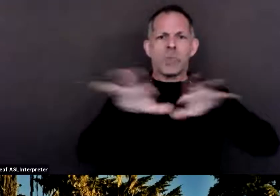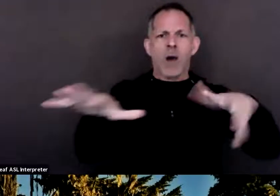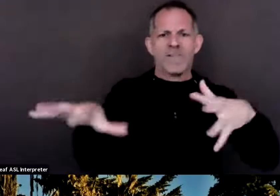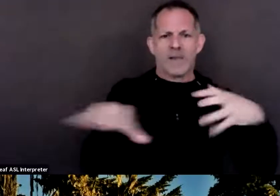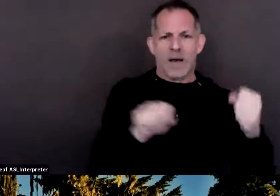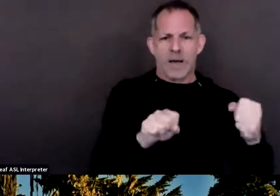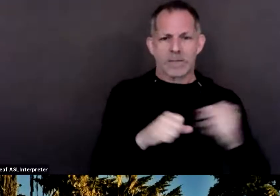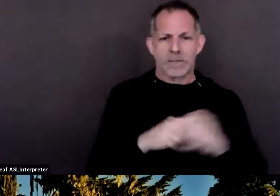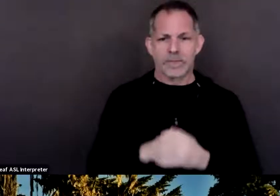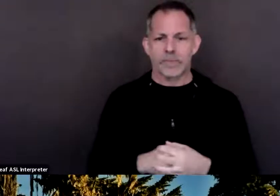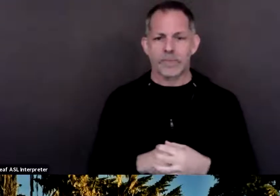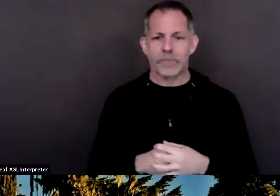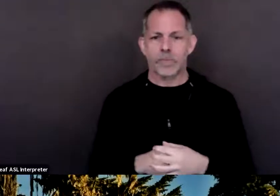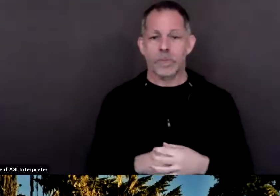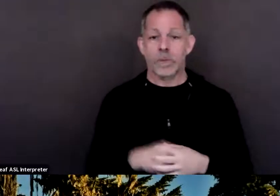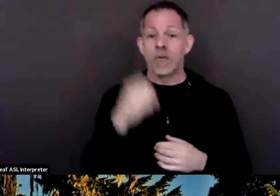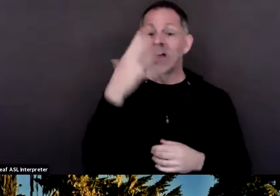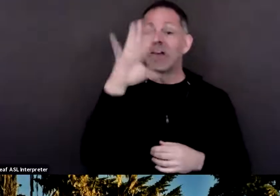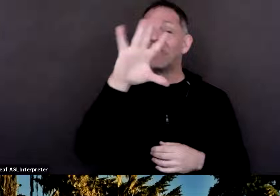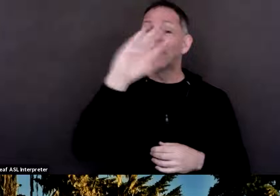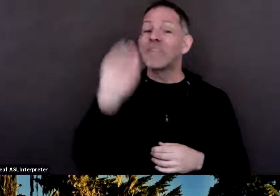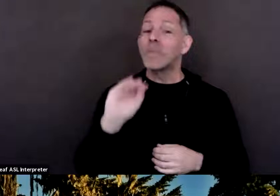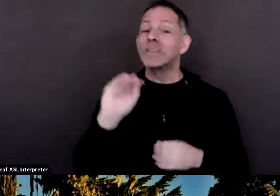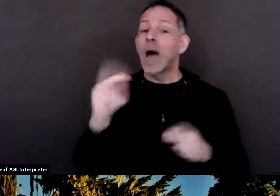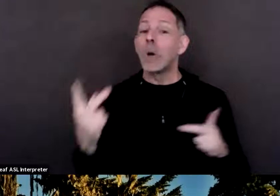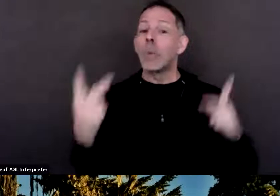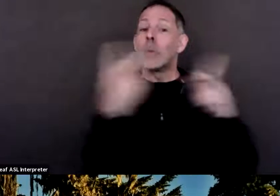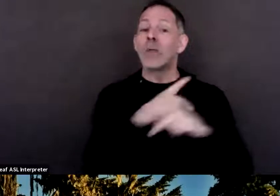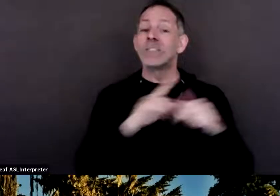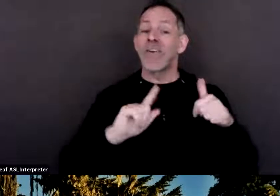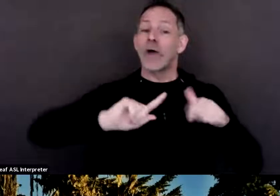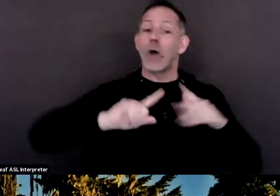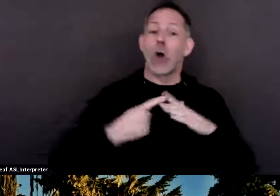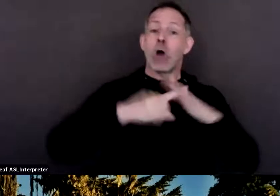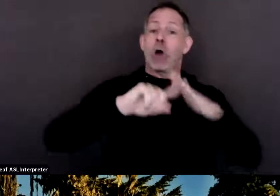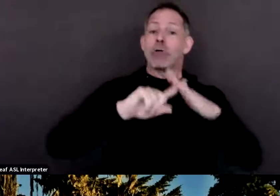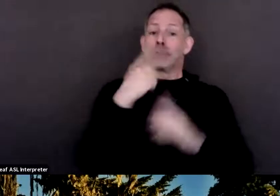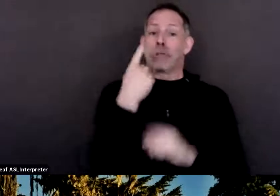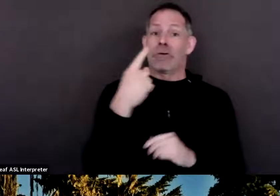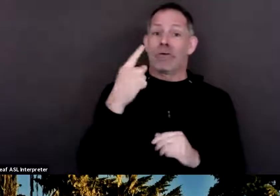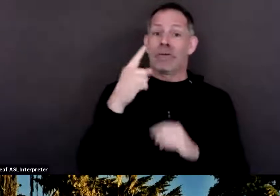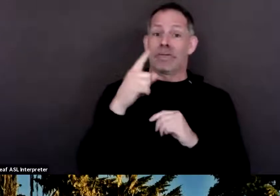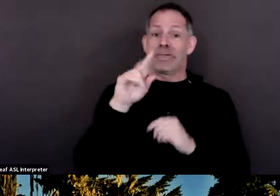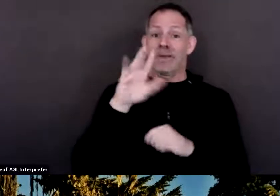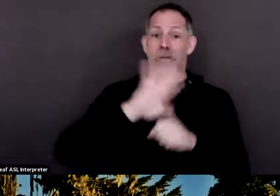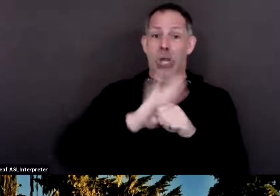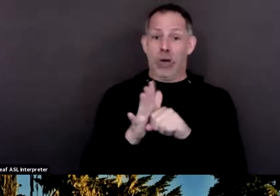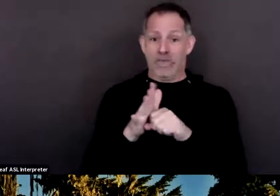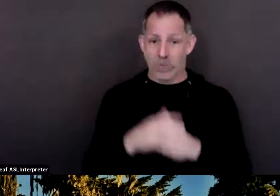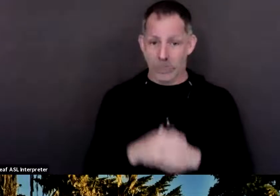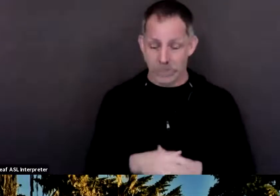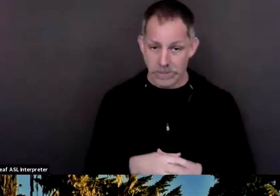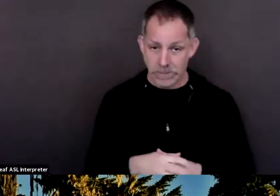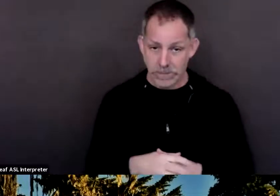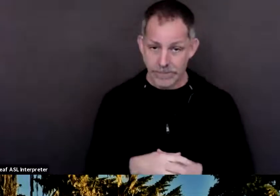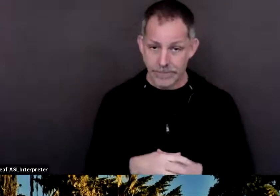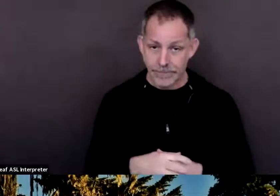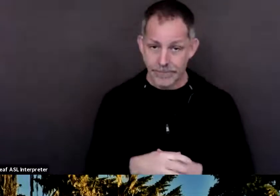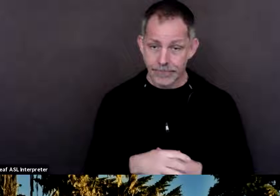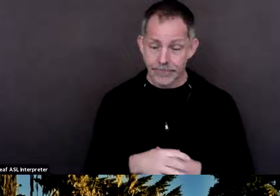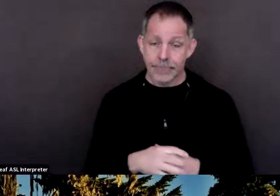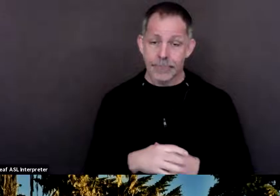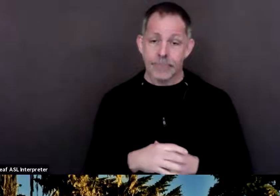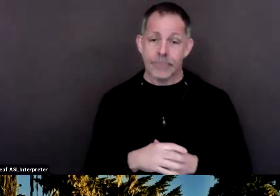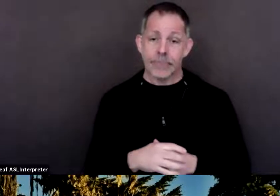50% more easily than the previously circulating strains. So we have even less margin for